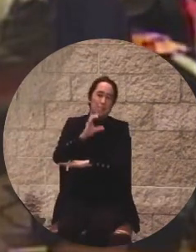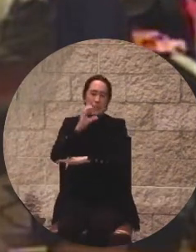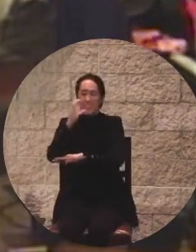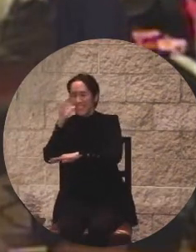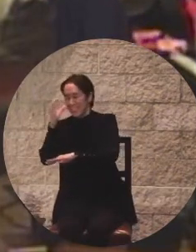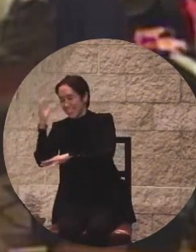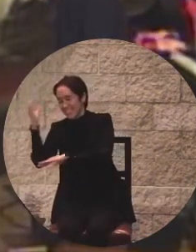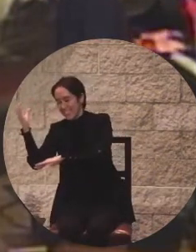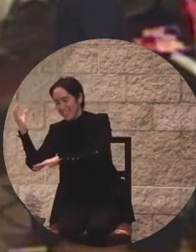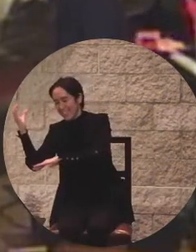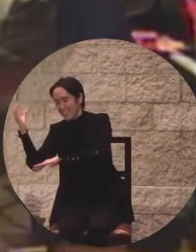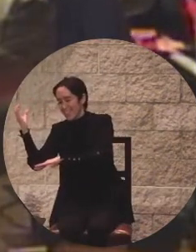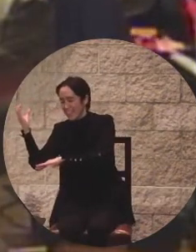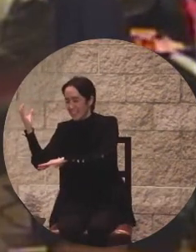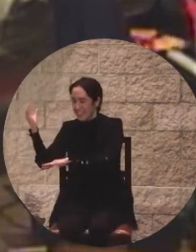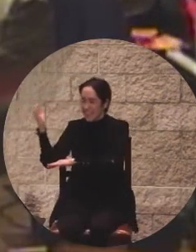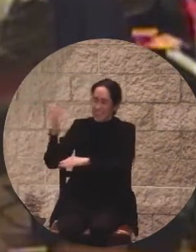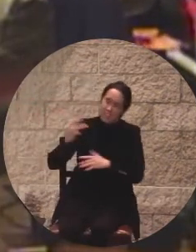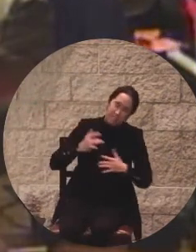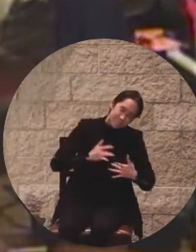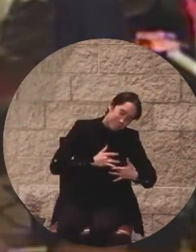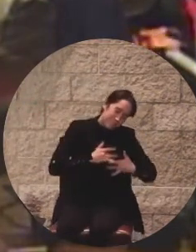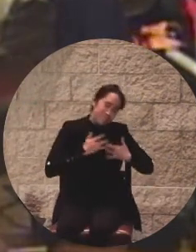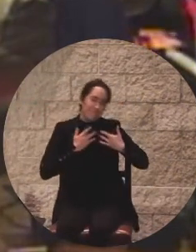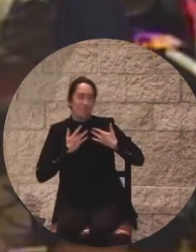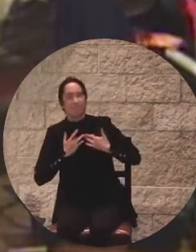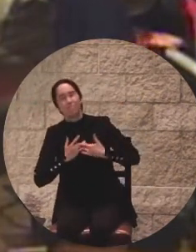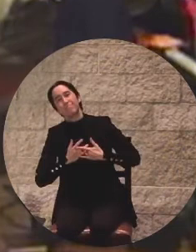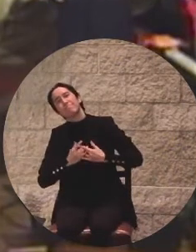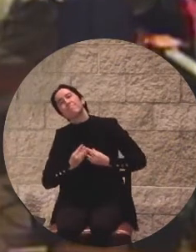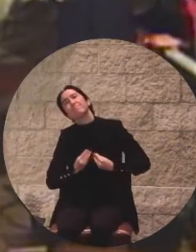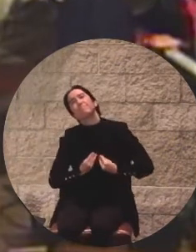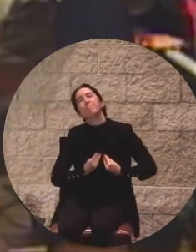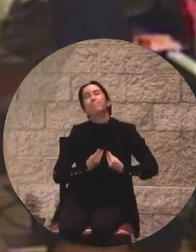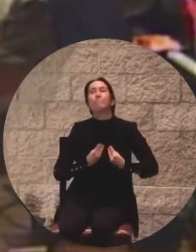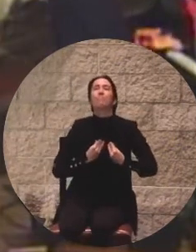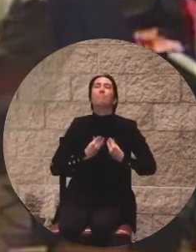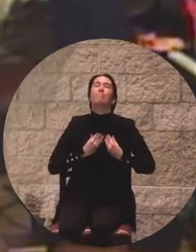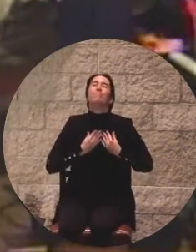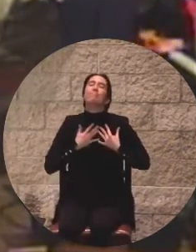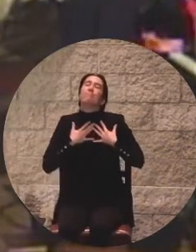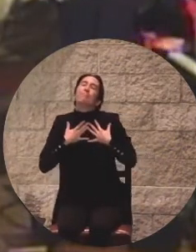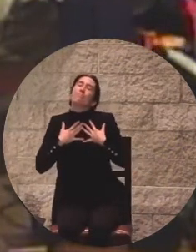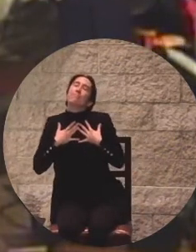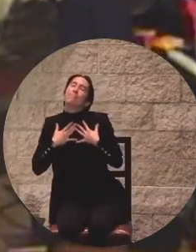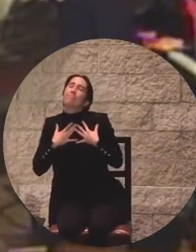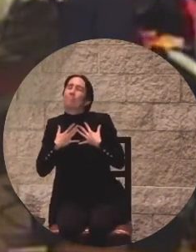Christmas. Let your heart be